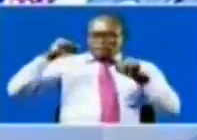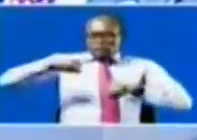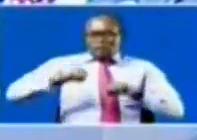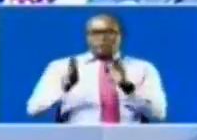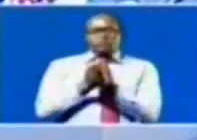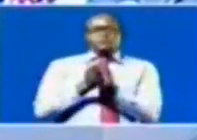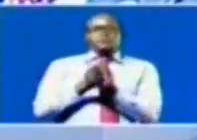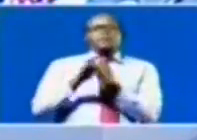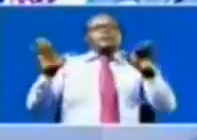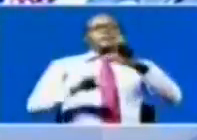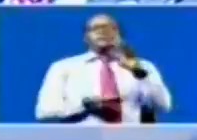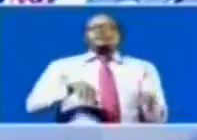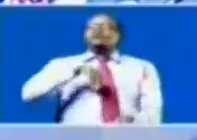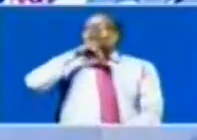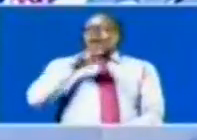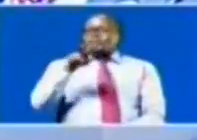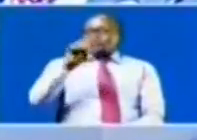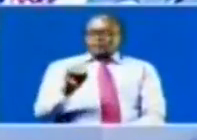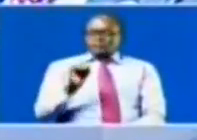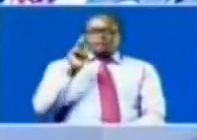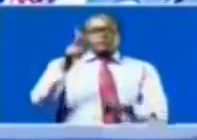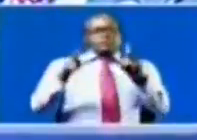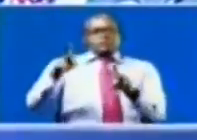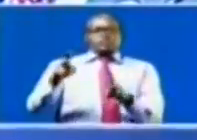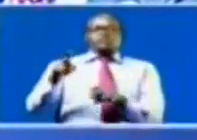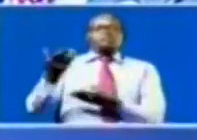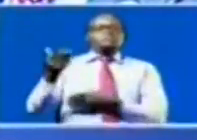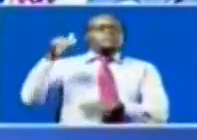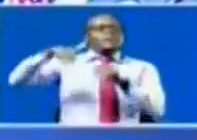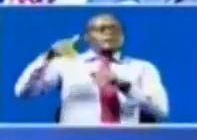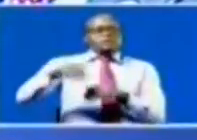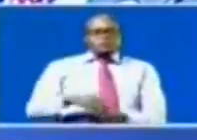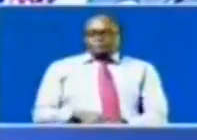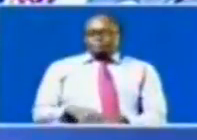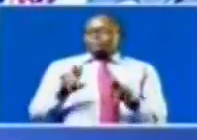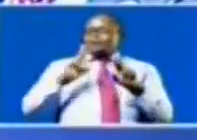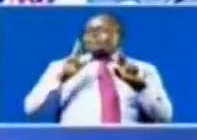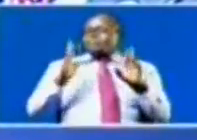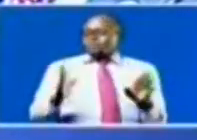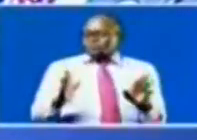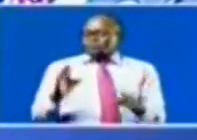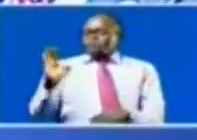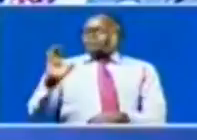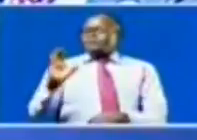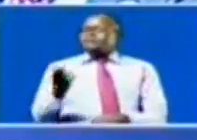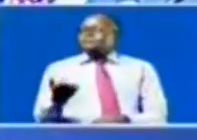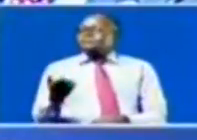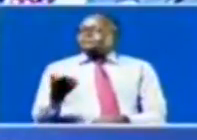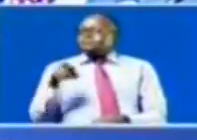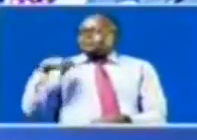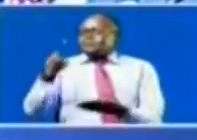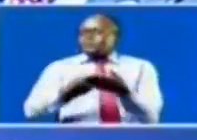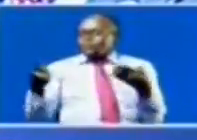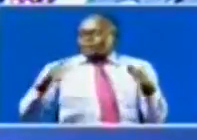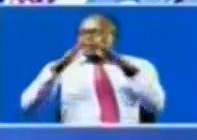deputize Raila Odinga in their 2022 general election. But as our senior political affairs reporter Chris Thierry reports in this week's